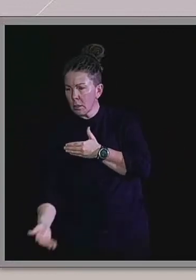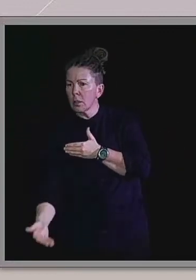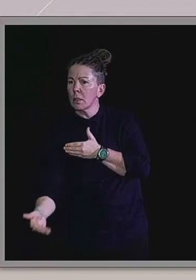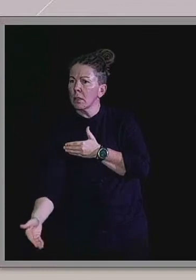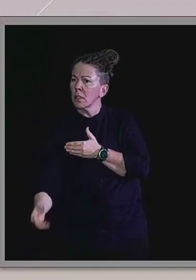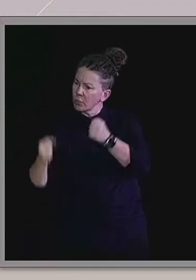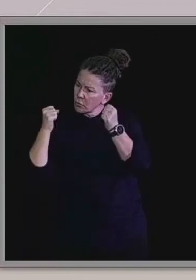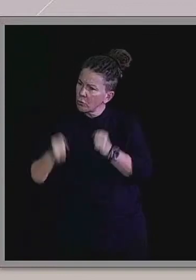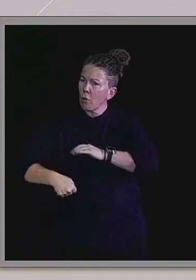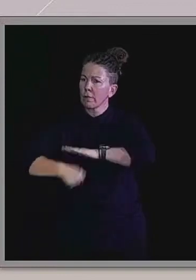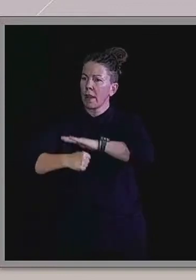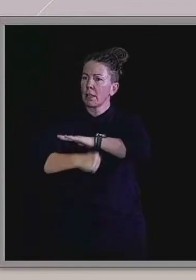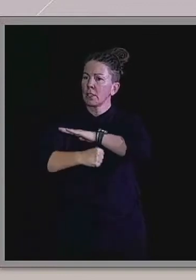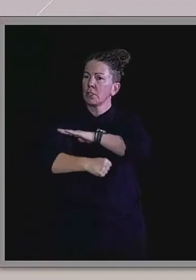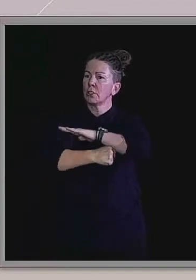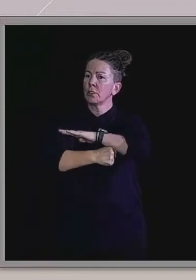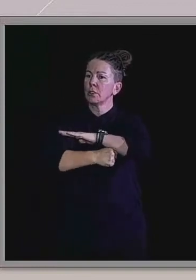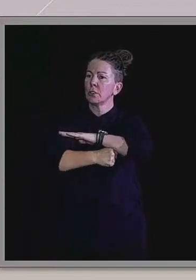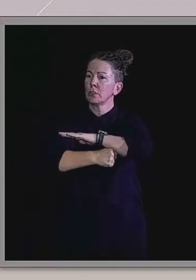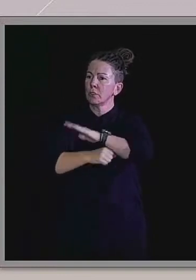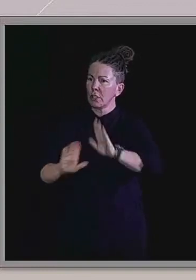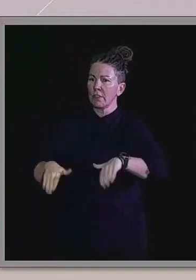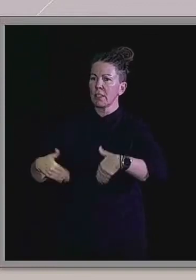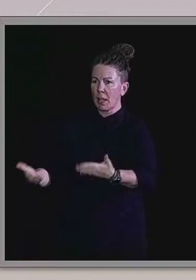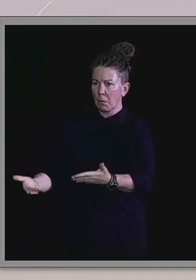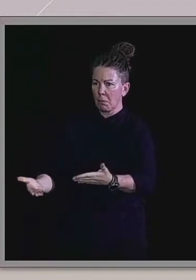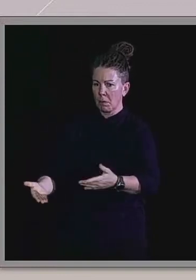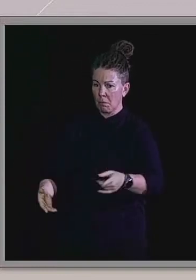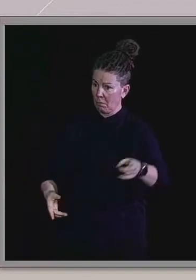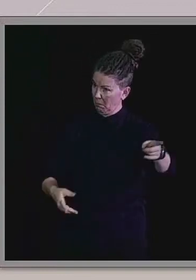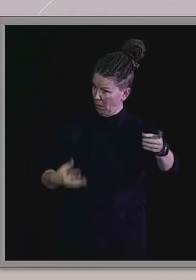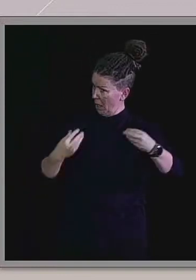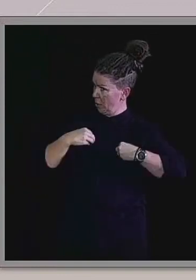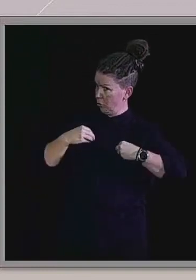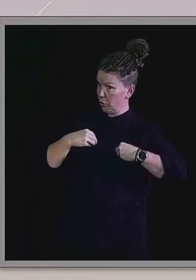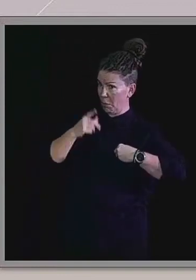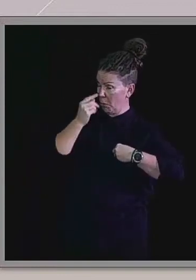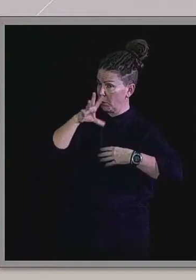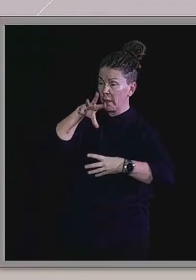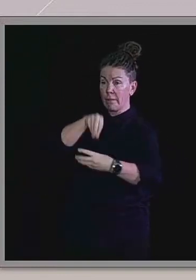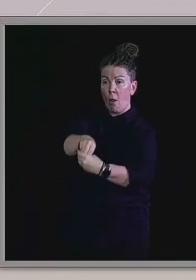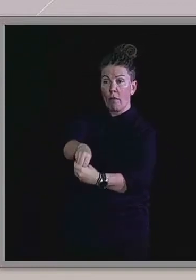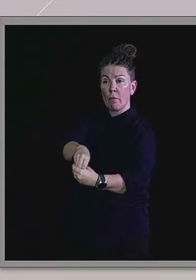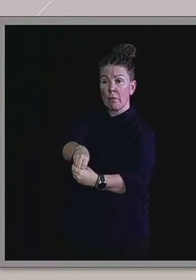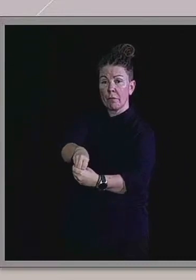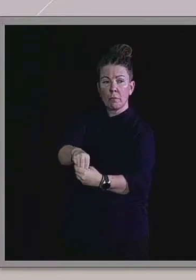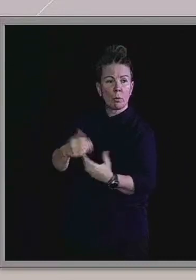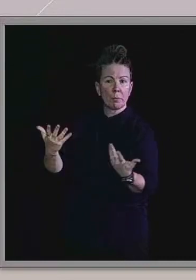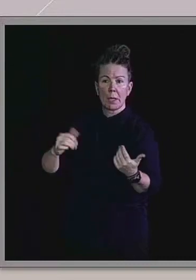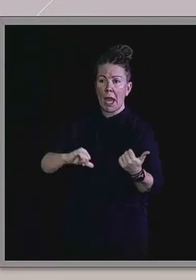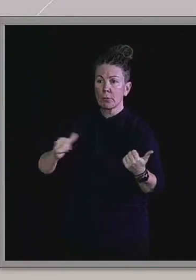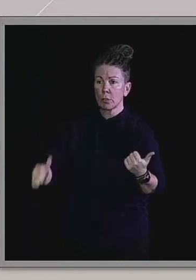strong foundation on. That industry could be other things, doing agriculture